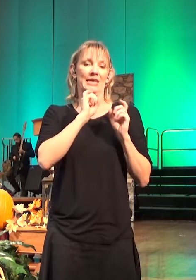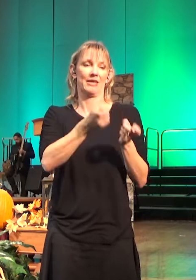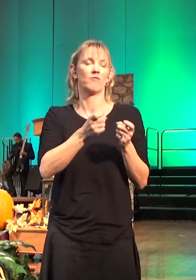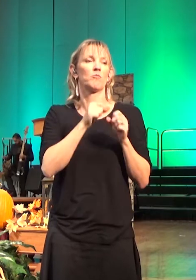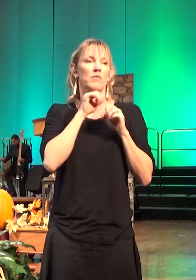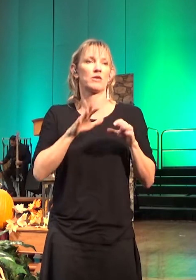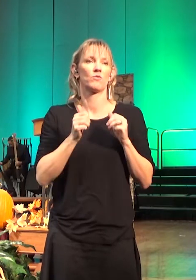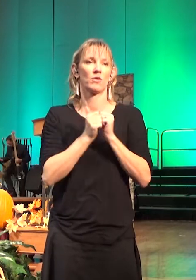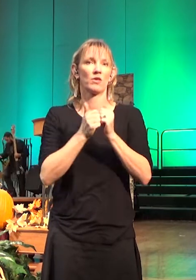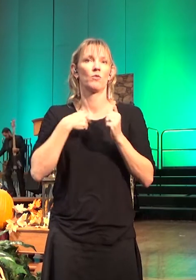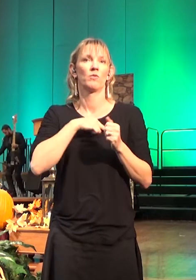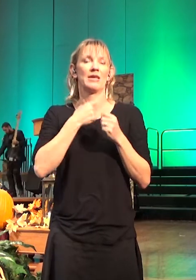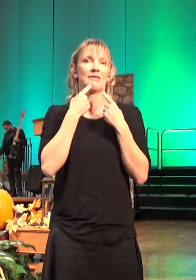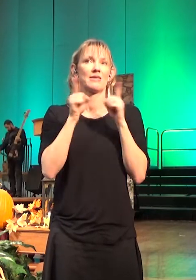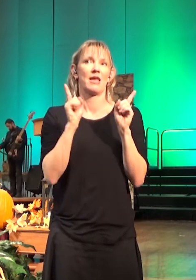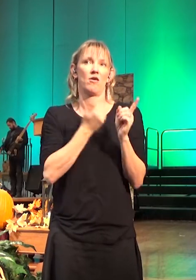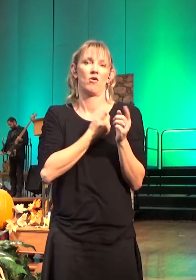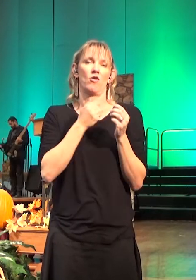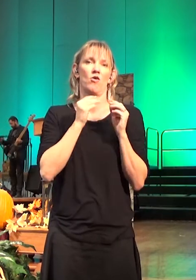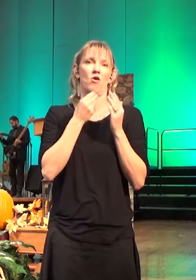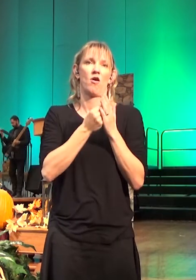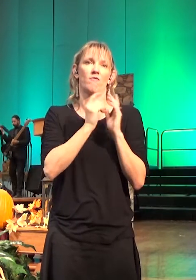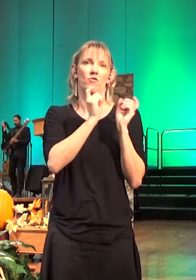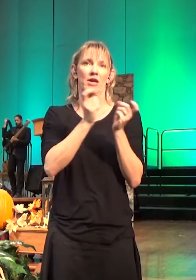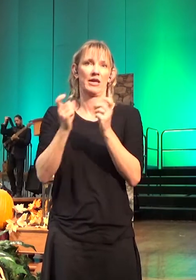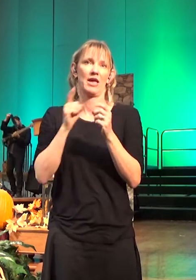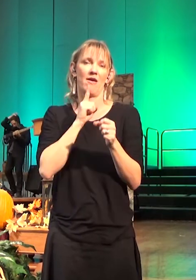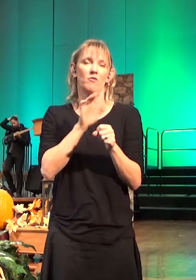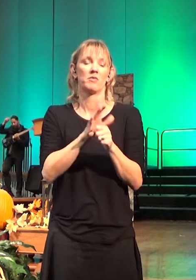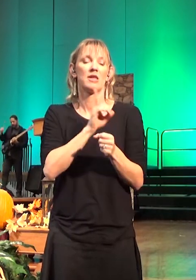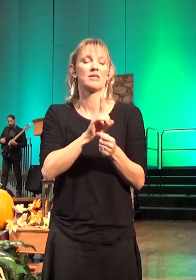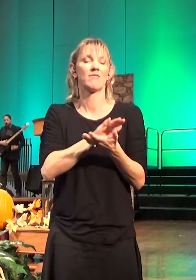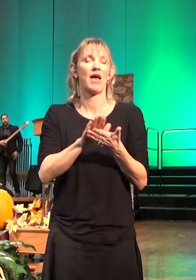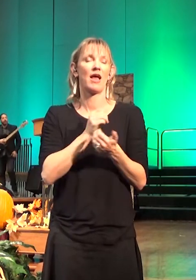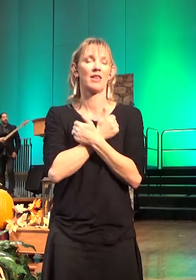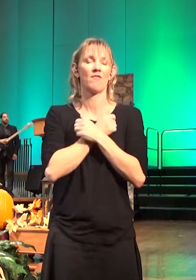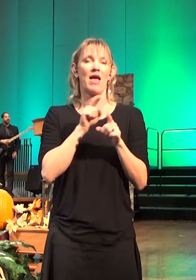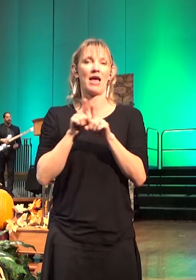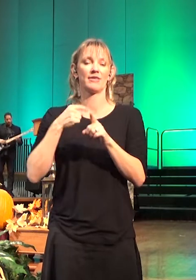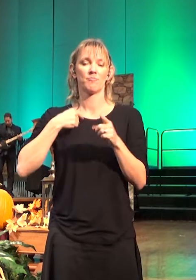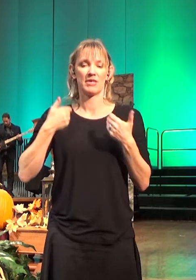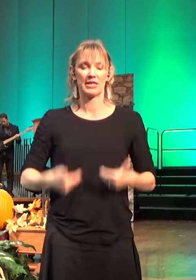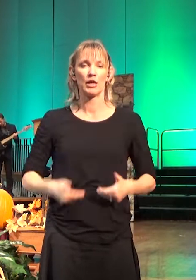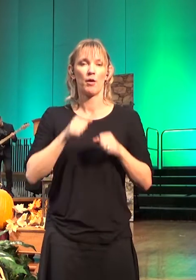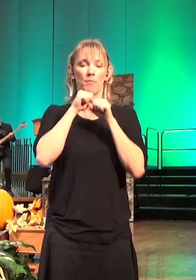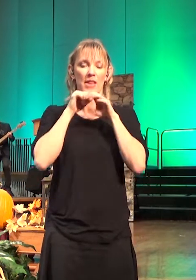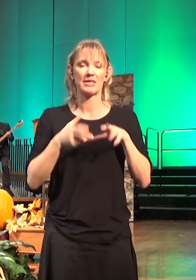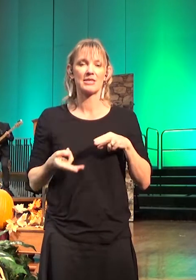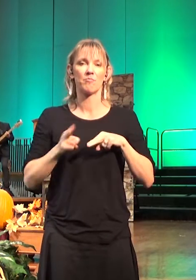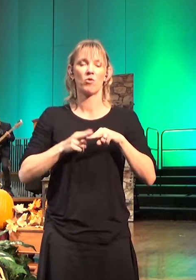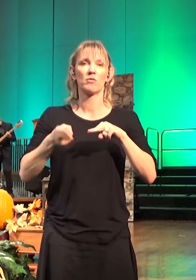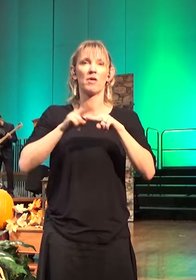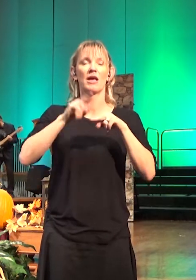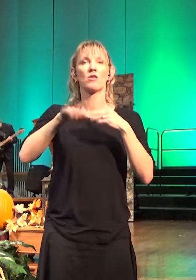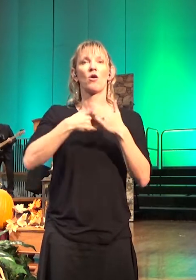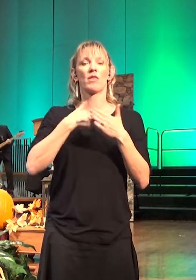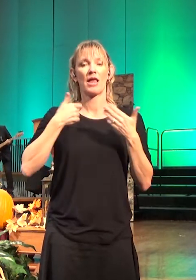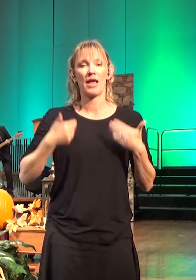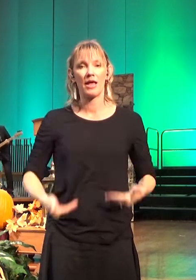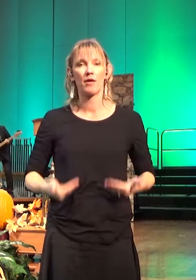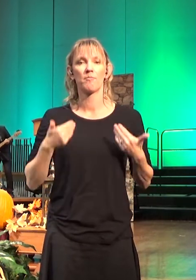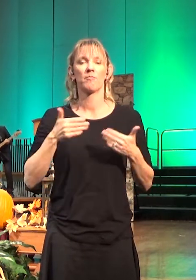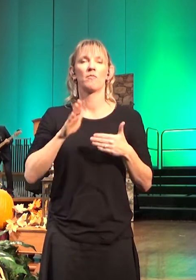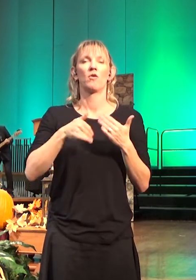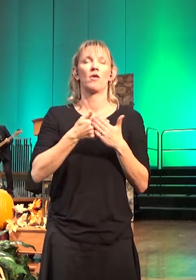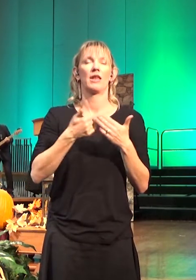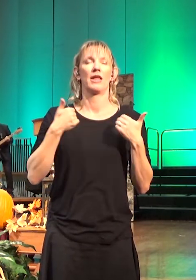our gift, however we do, and bless it together as we say our offering affirmation. Divine love, as me, blesses